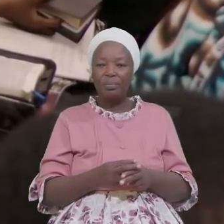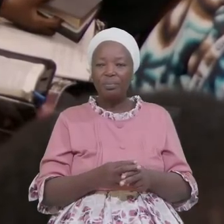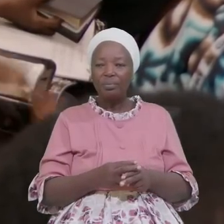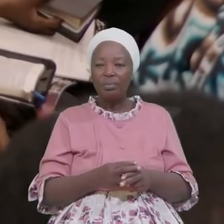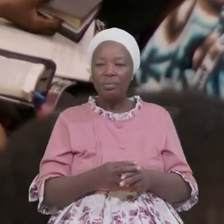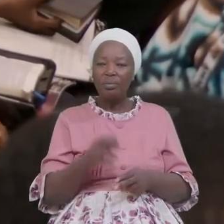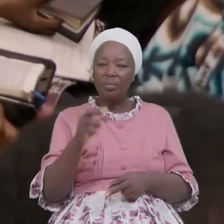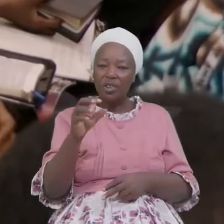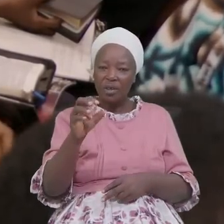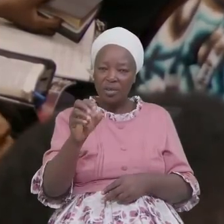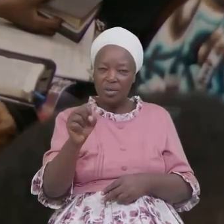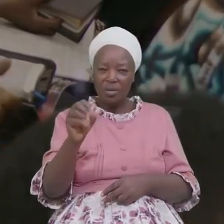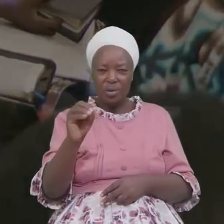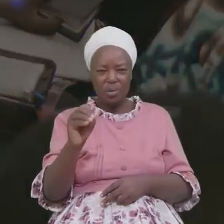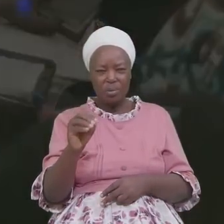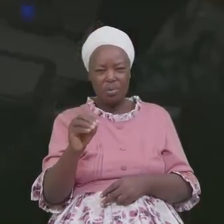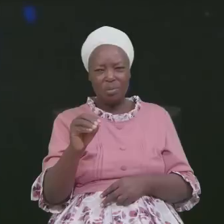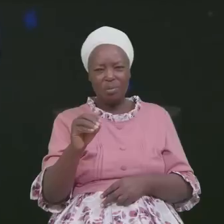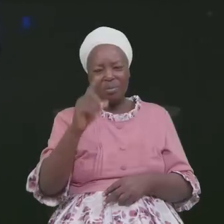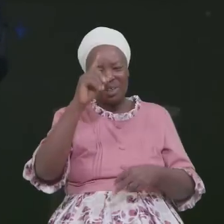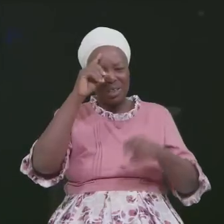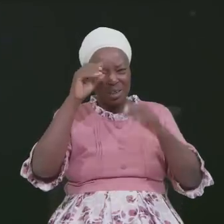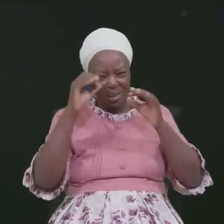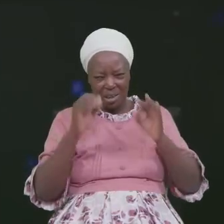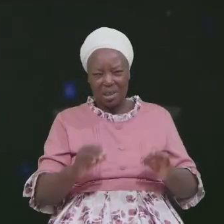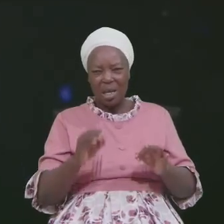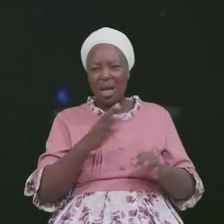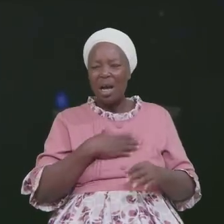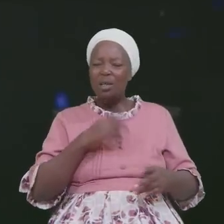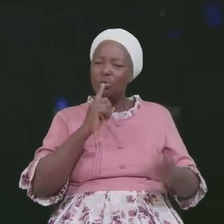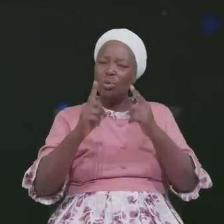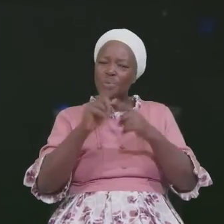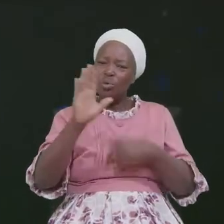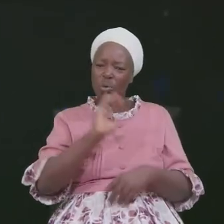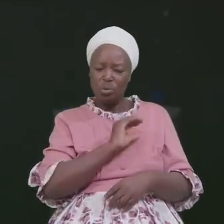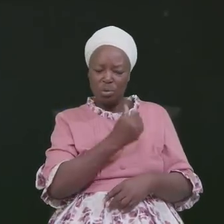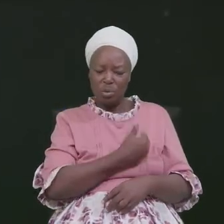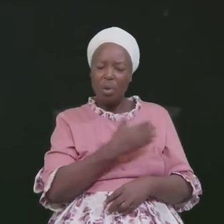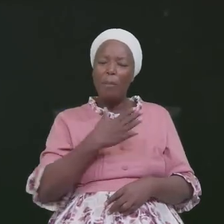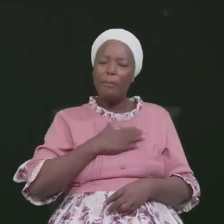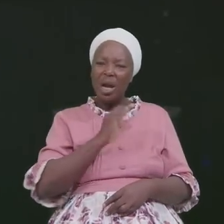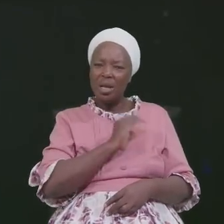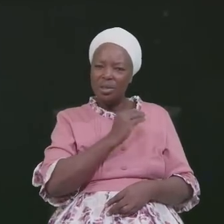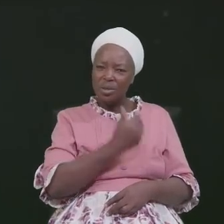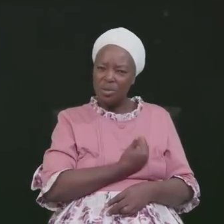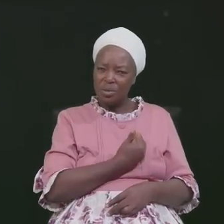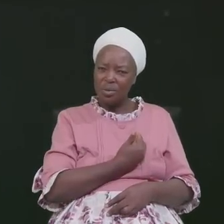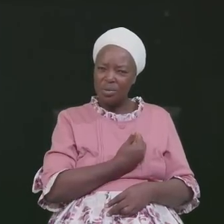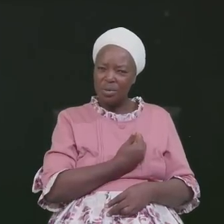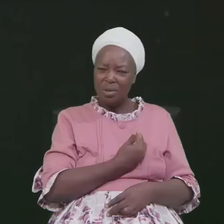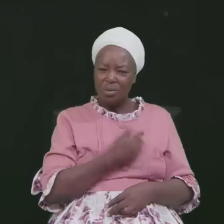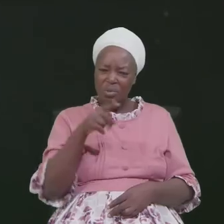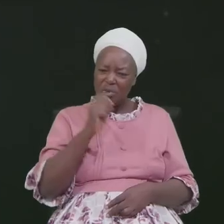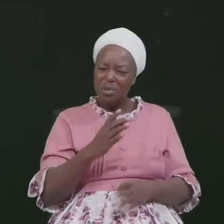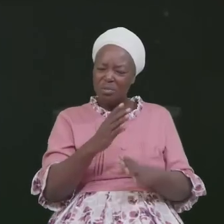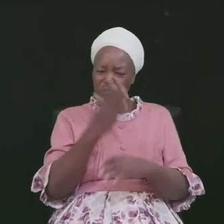So bring up your mind and speak to your soul. My soul, why are you losing strength? Why